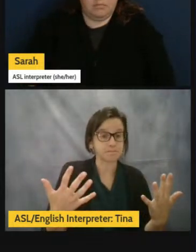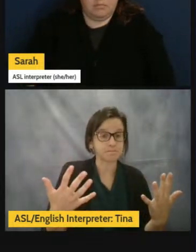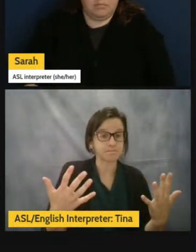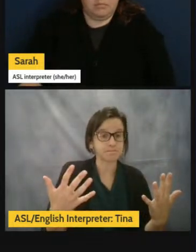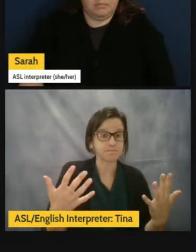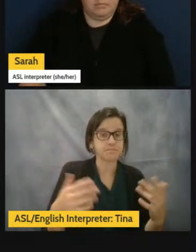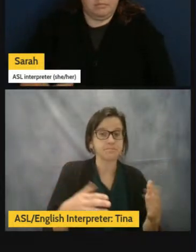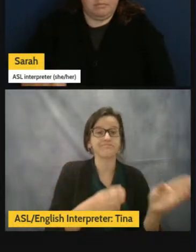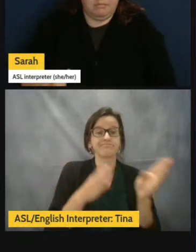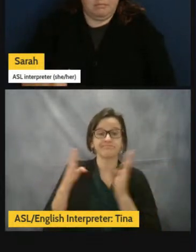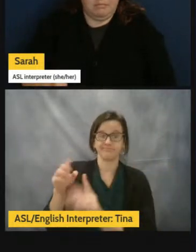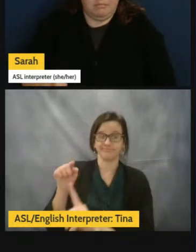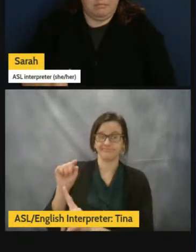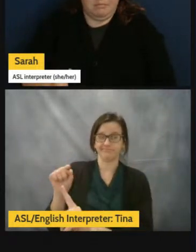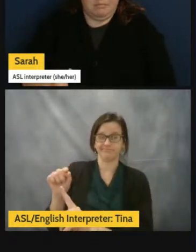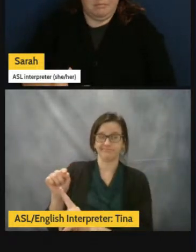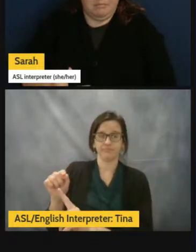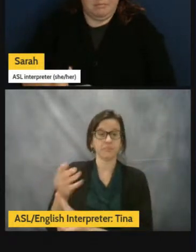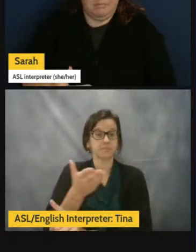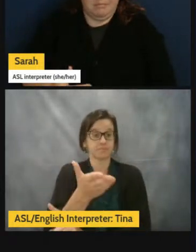Urban Dictionary.